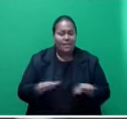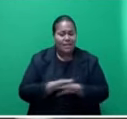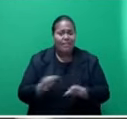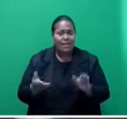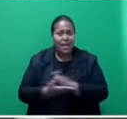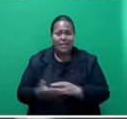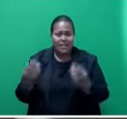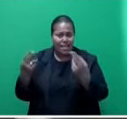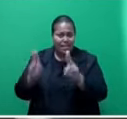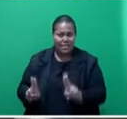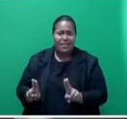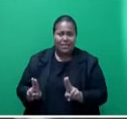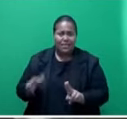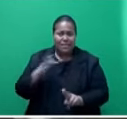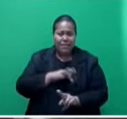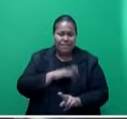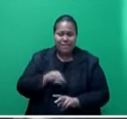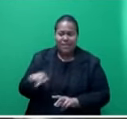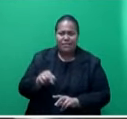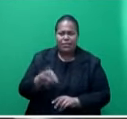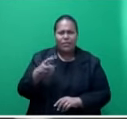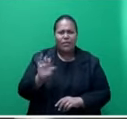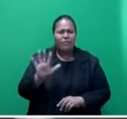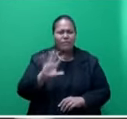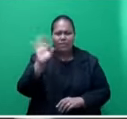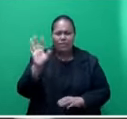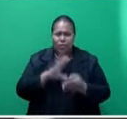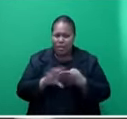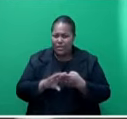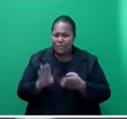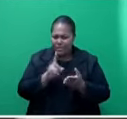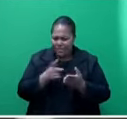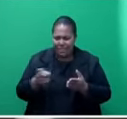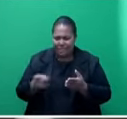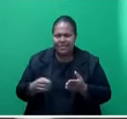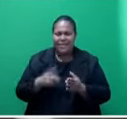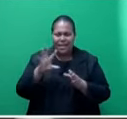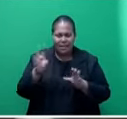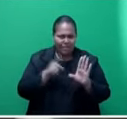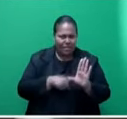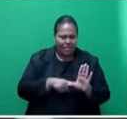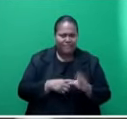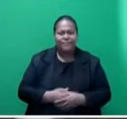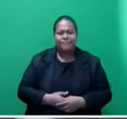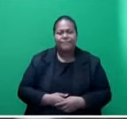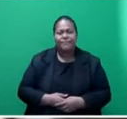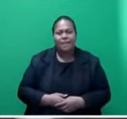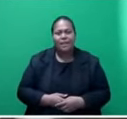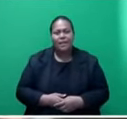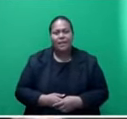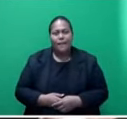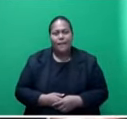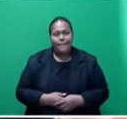where $35 is deducted annually for $8,500 death benefit cover. Over time, of course,